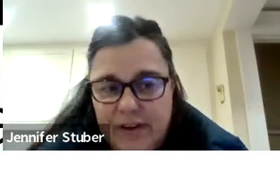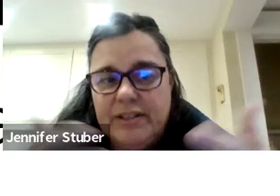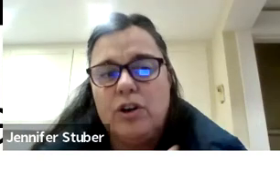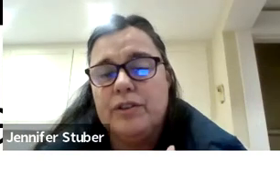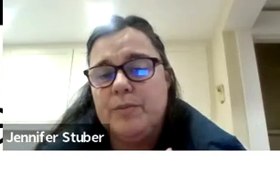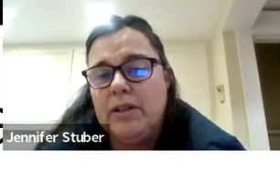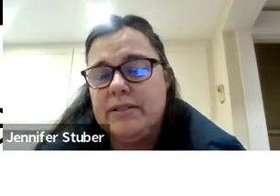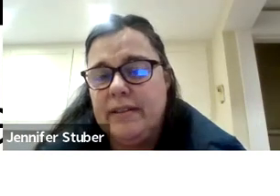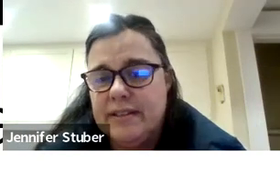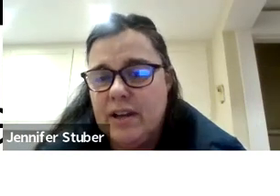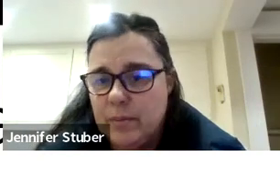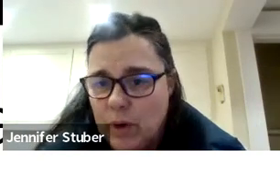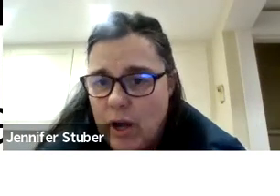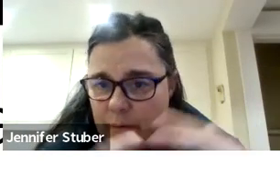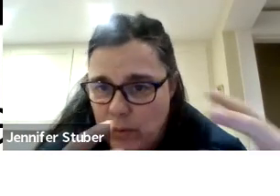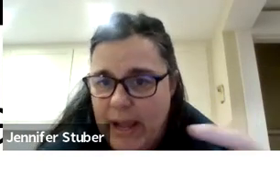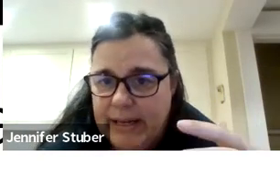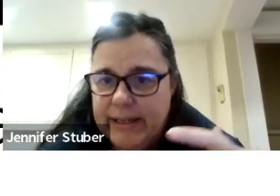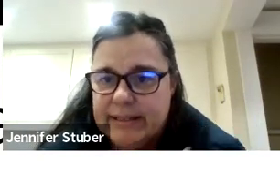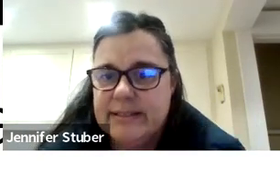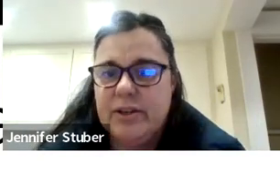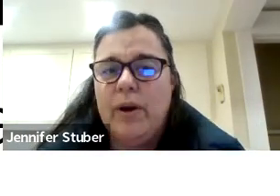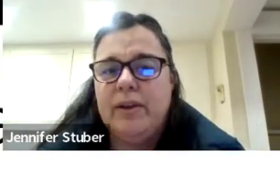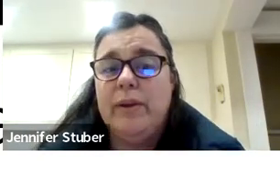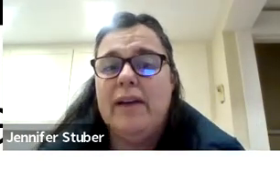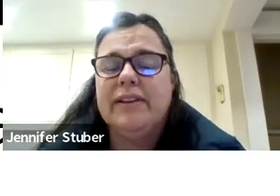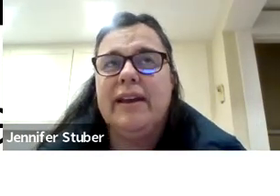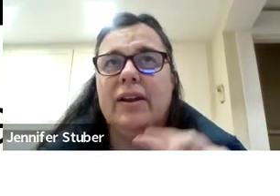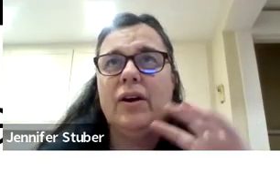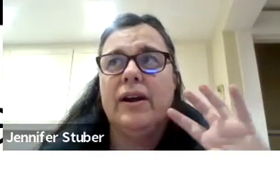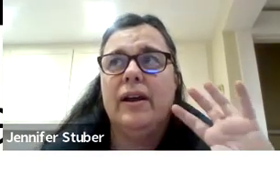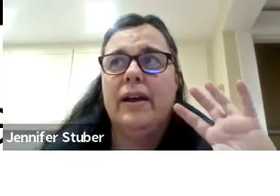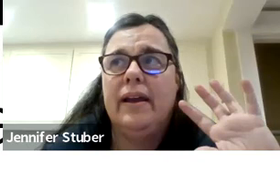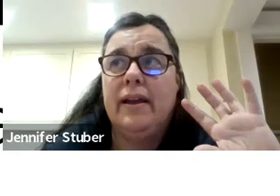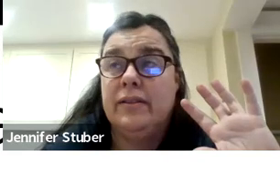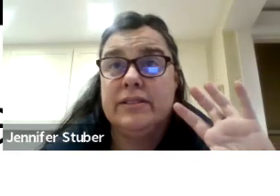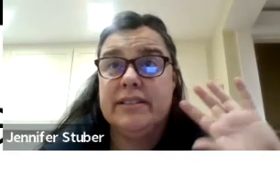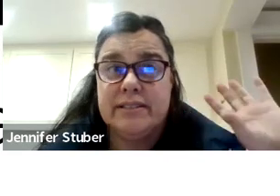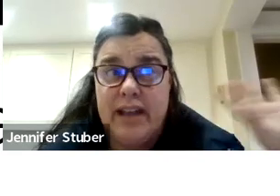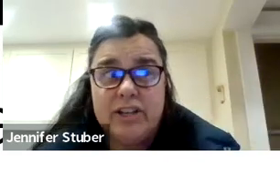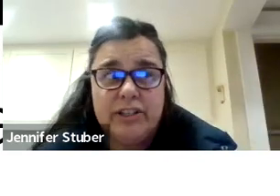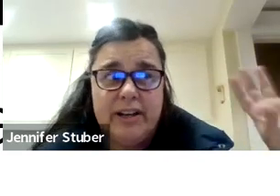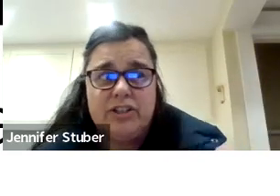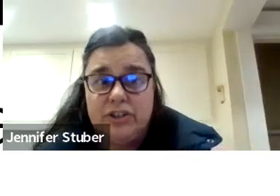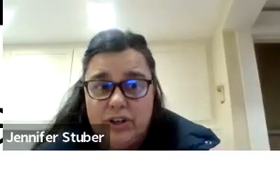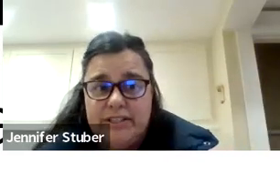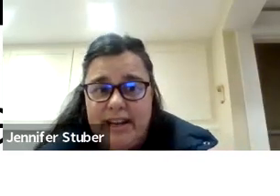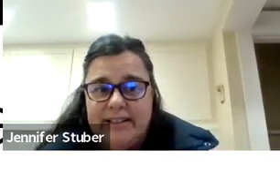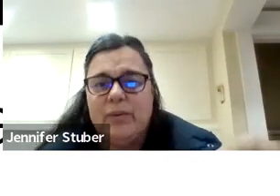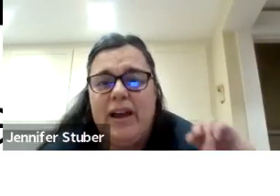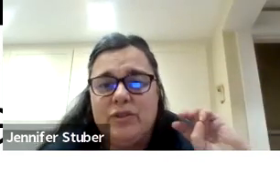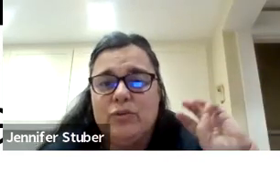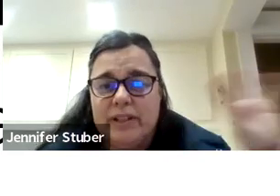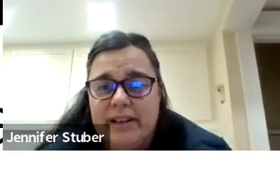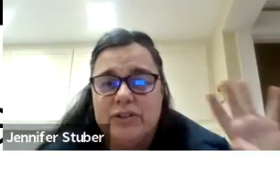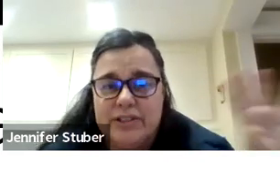that defines co-response in this kind of broad way. So I think we have to get this is nationally, not just in our state.